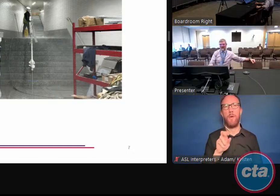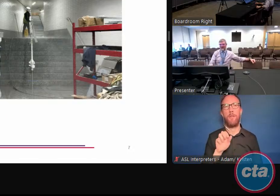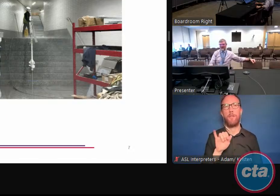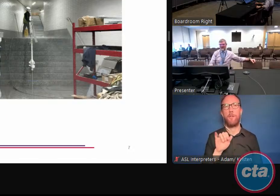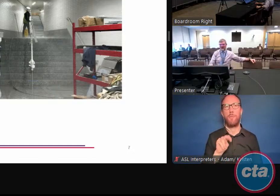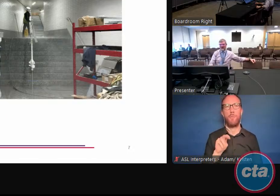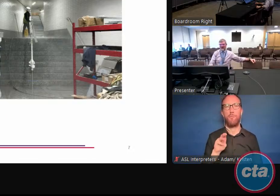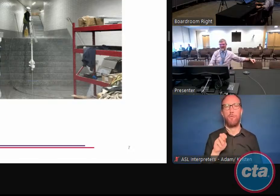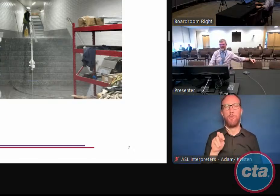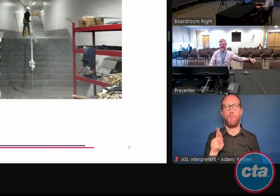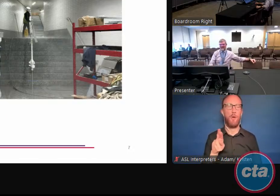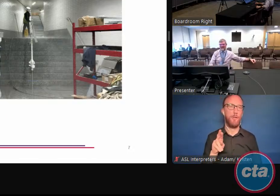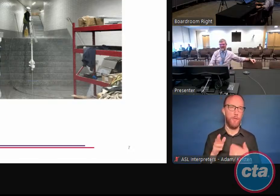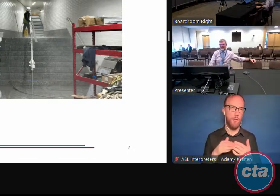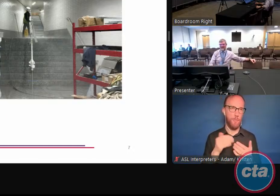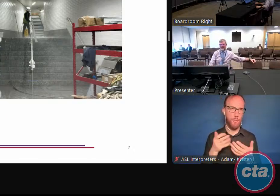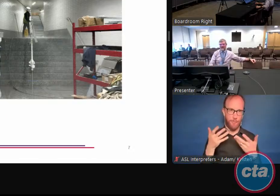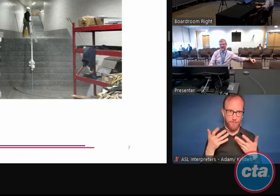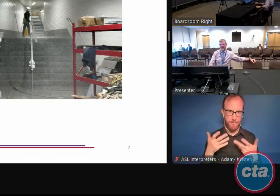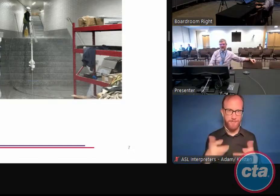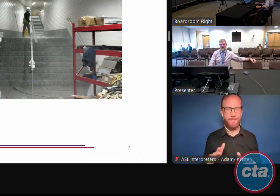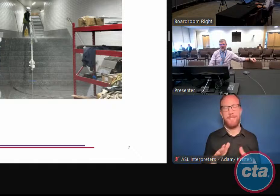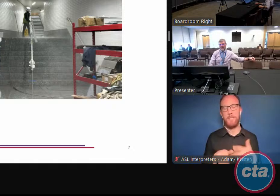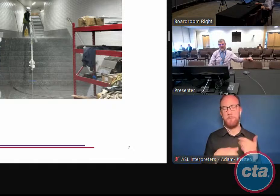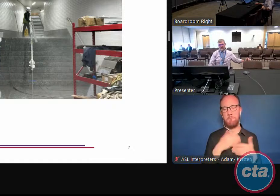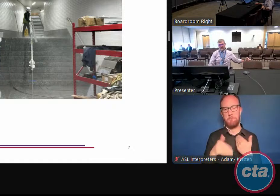of the farthest along. It has a very distinctive